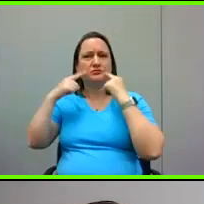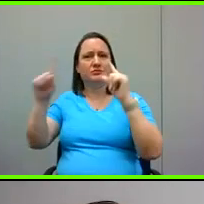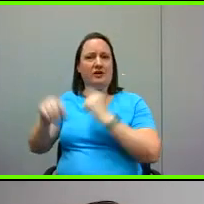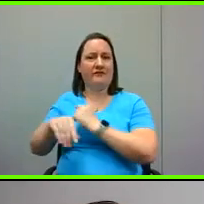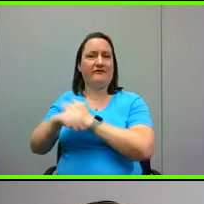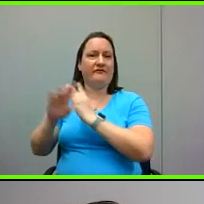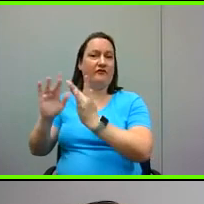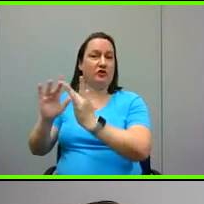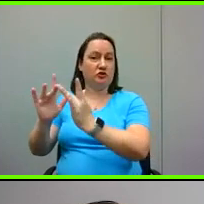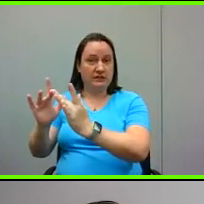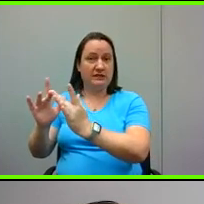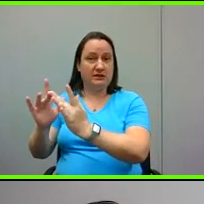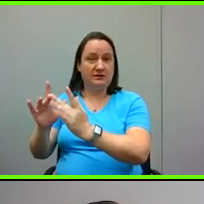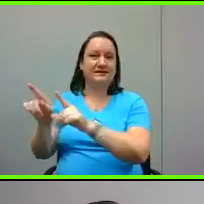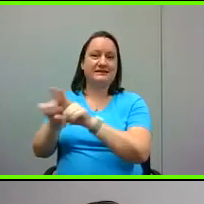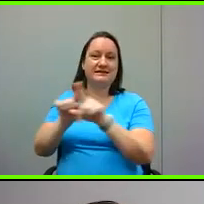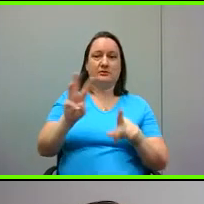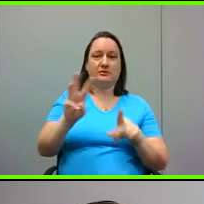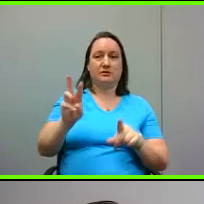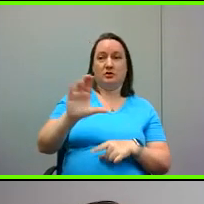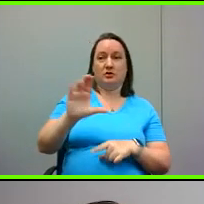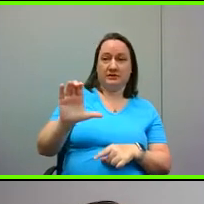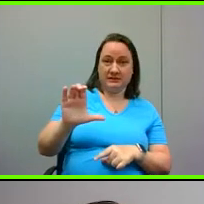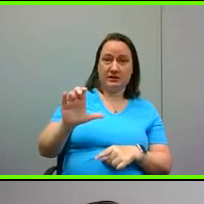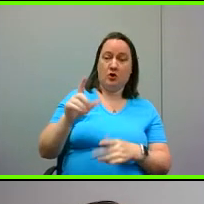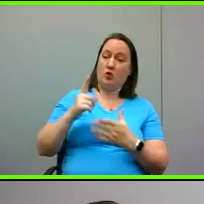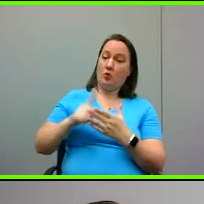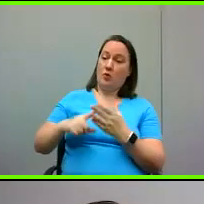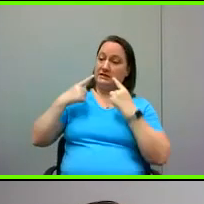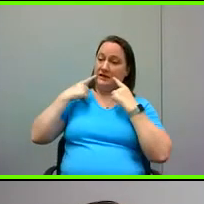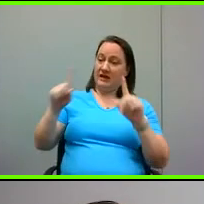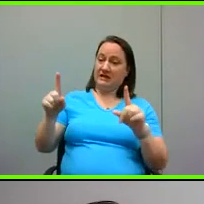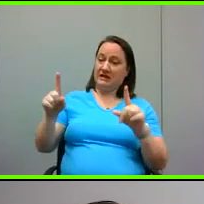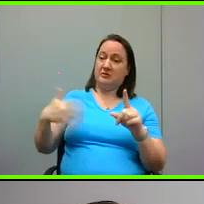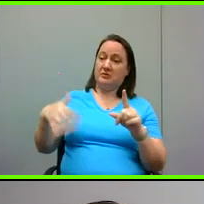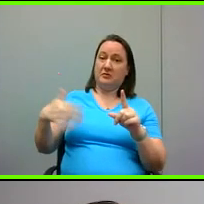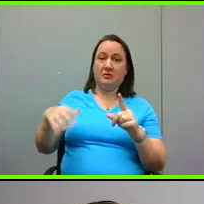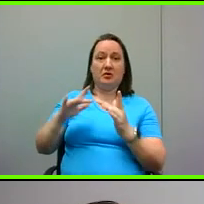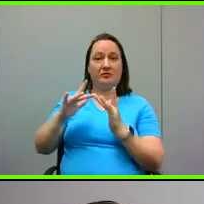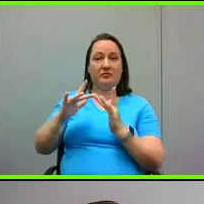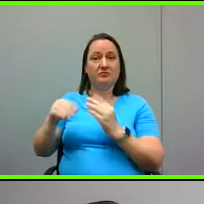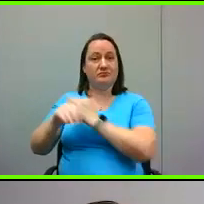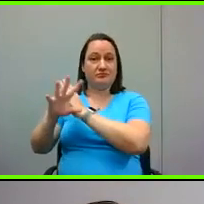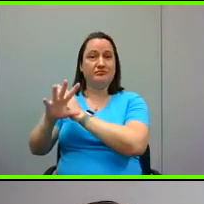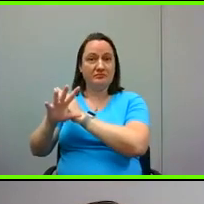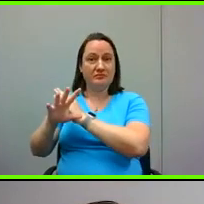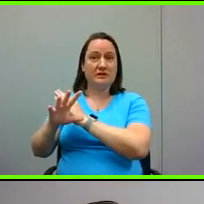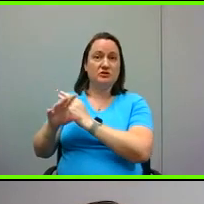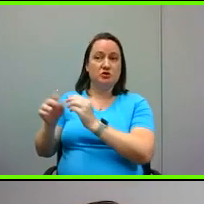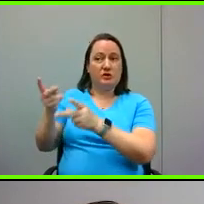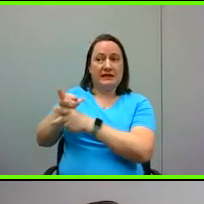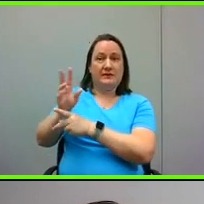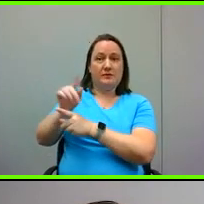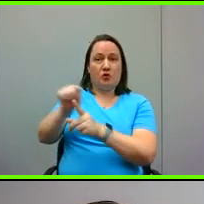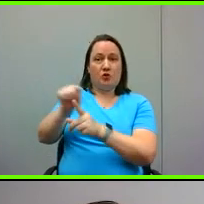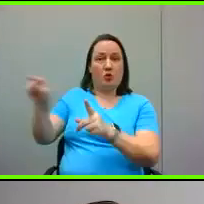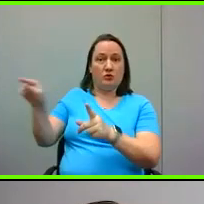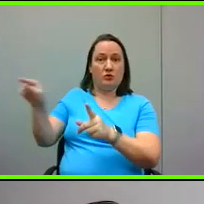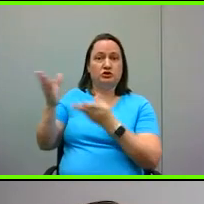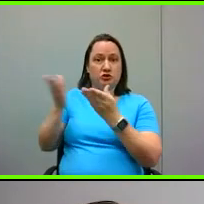now virtually, let's not change it and go back to having to do all face-to-face if it's working for everybody. Let's incorporate that as part